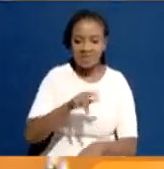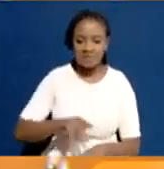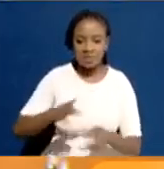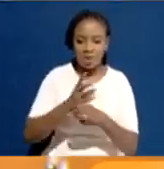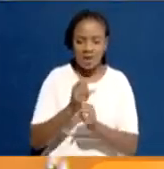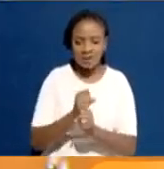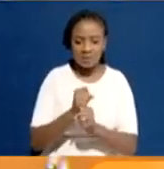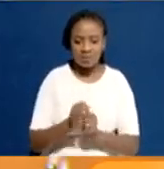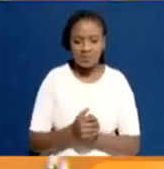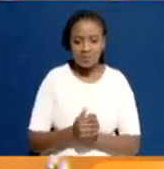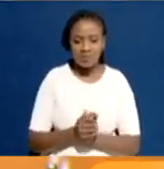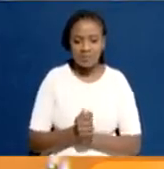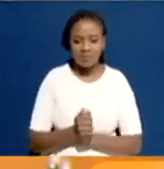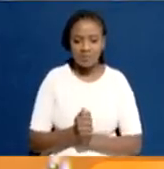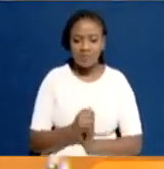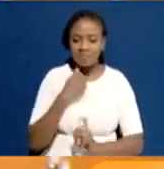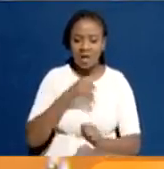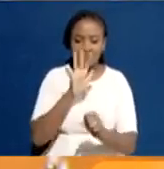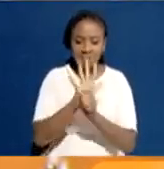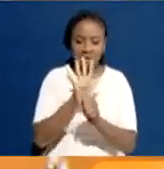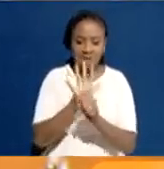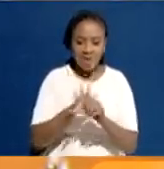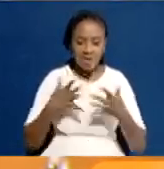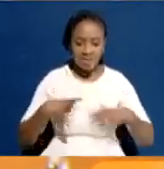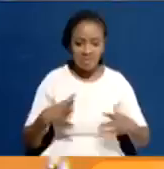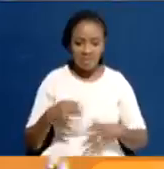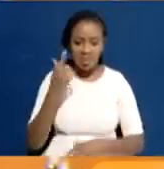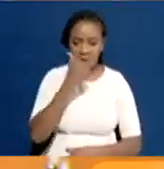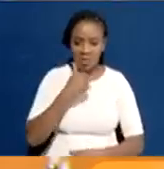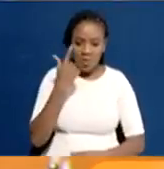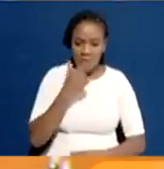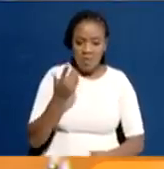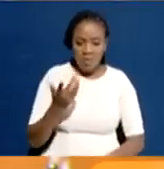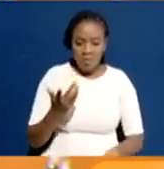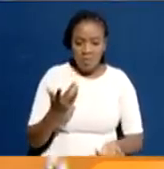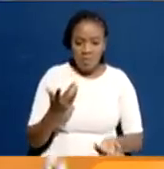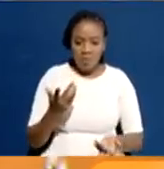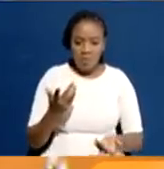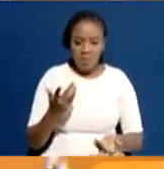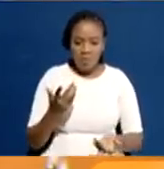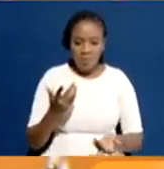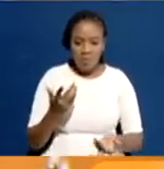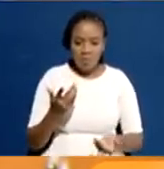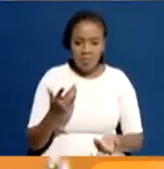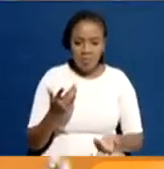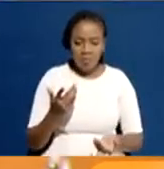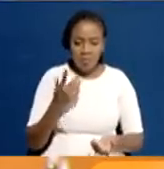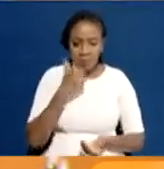organization. There are many people who are encouraged, who are